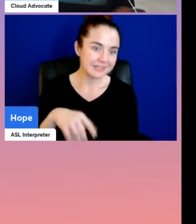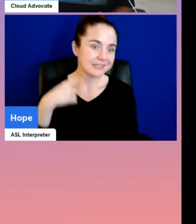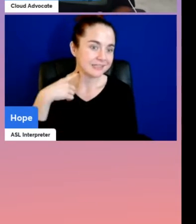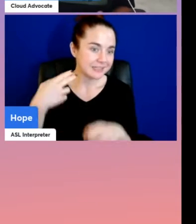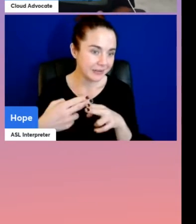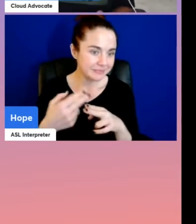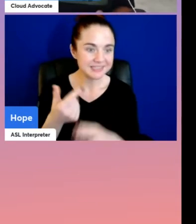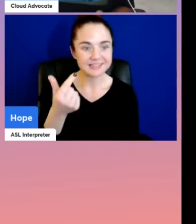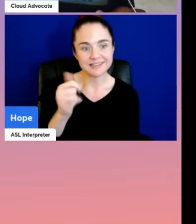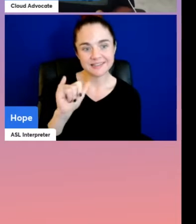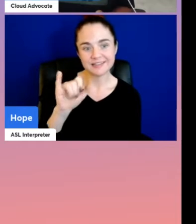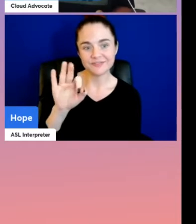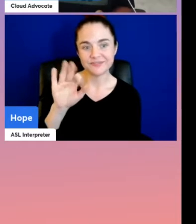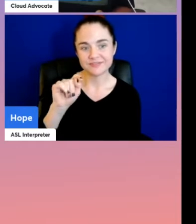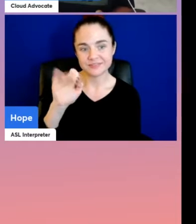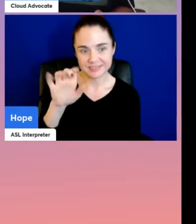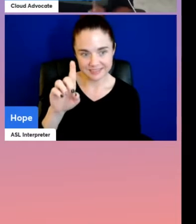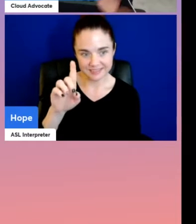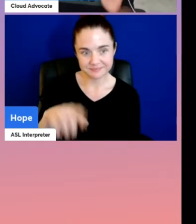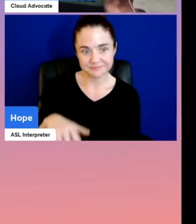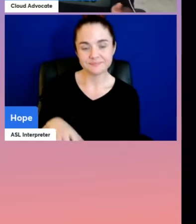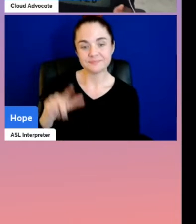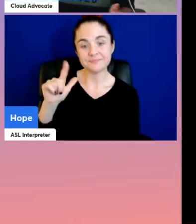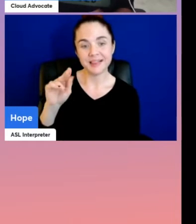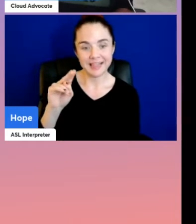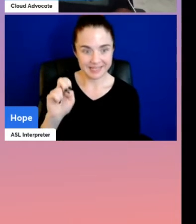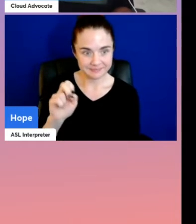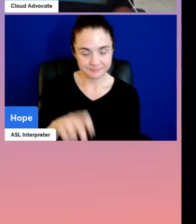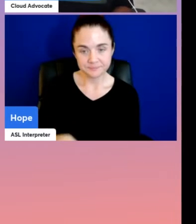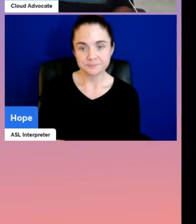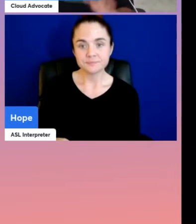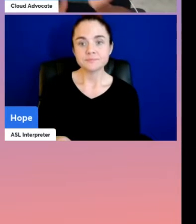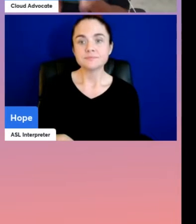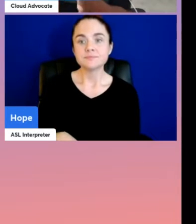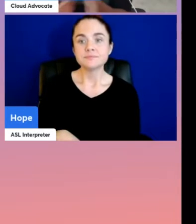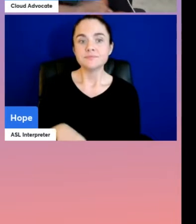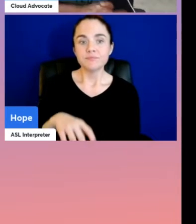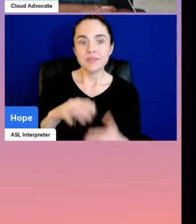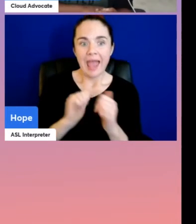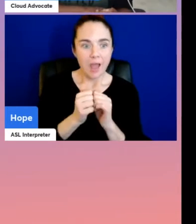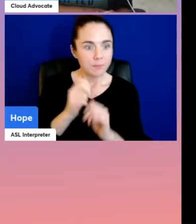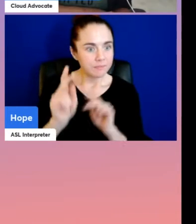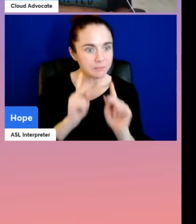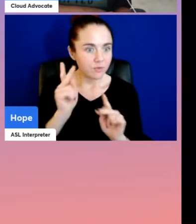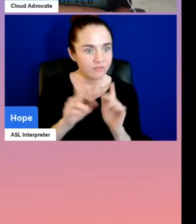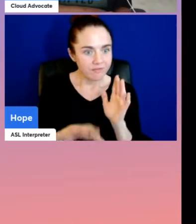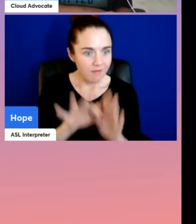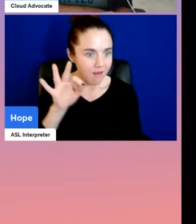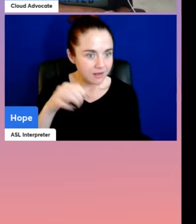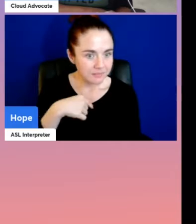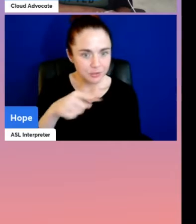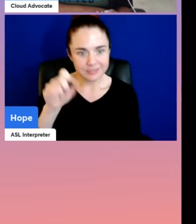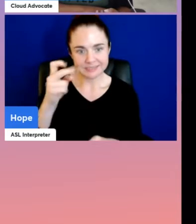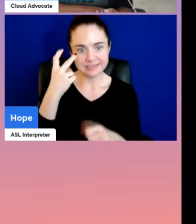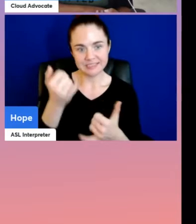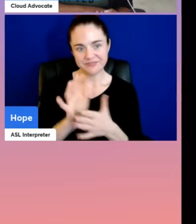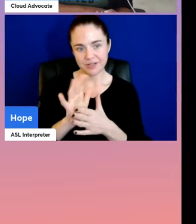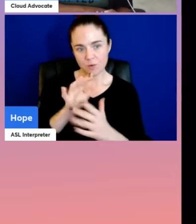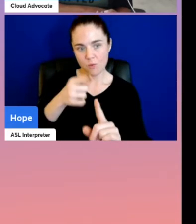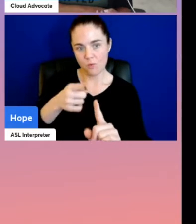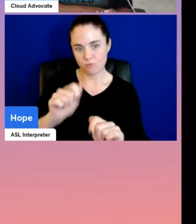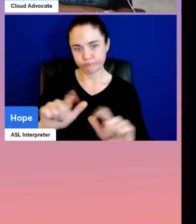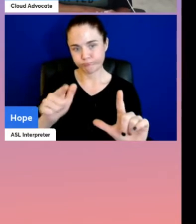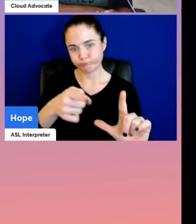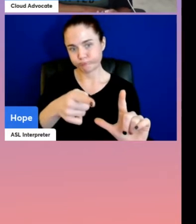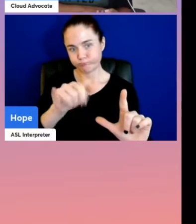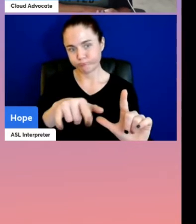Lane. One of the ways people got introduced to me, as this video shows here, is